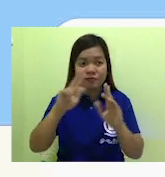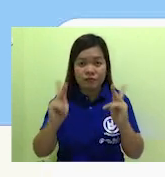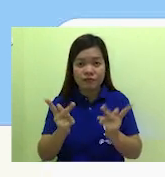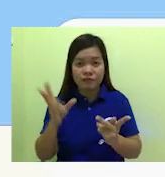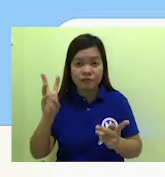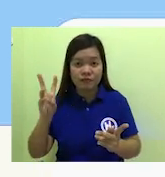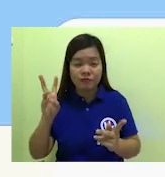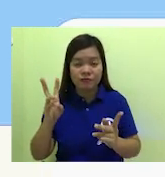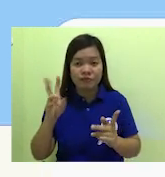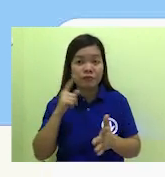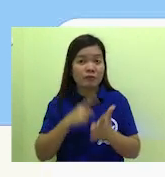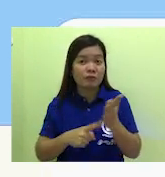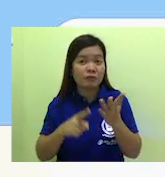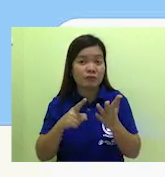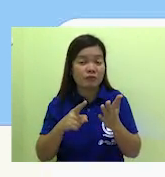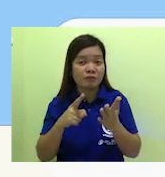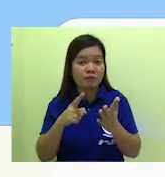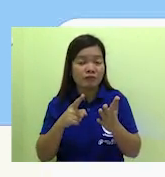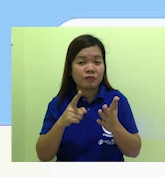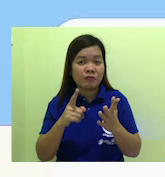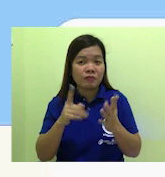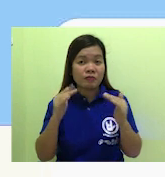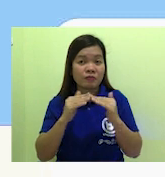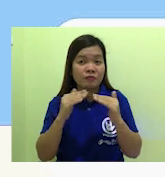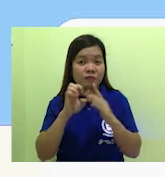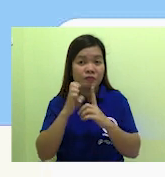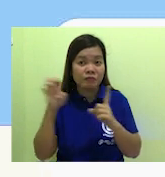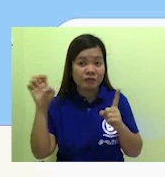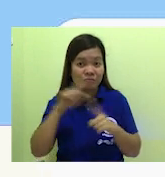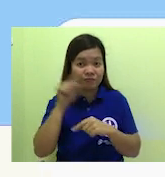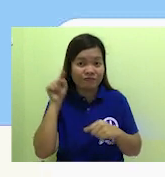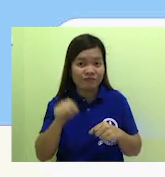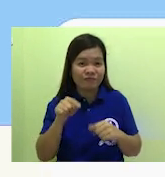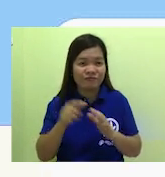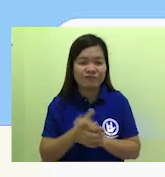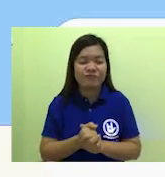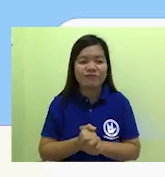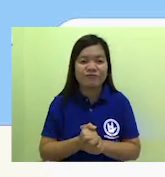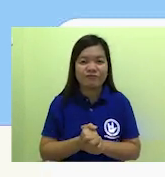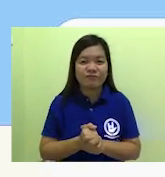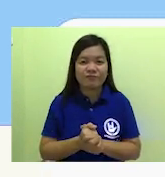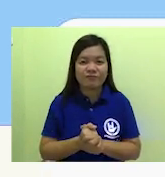2, 6, what will be the equation?